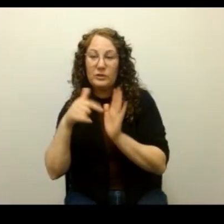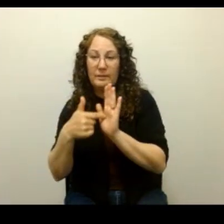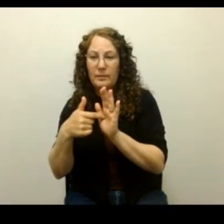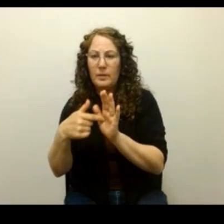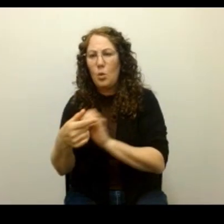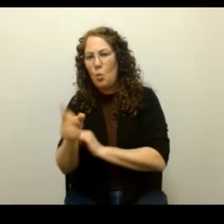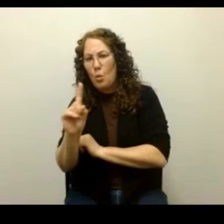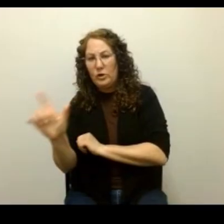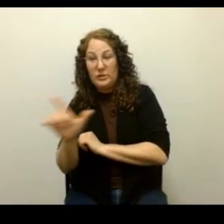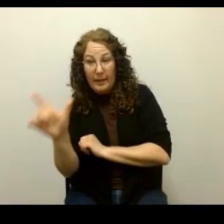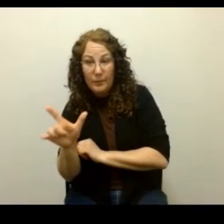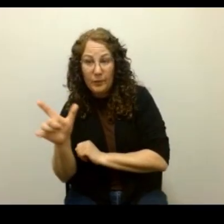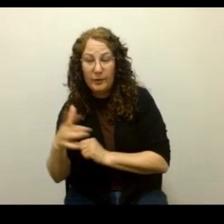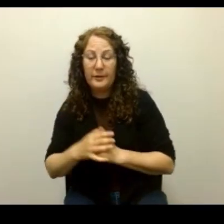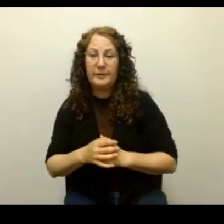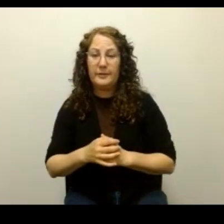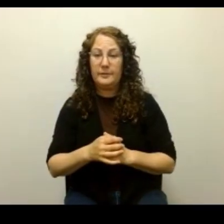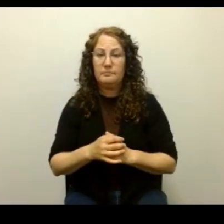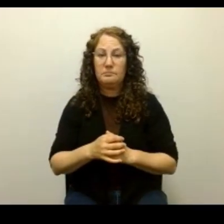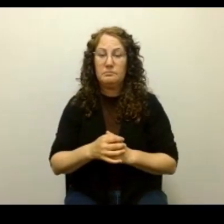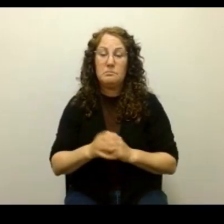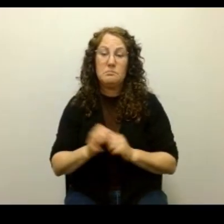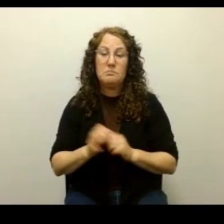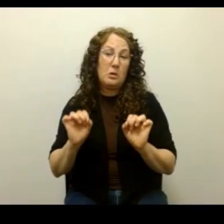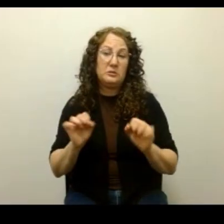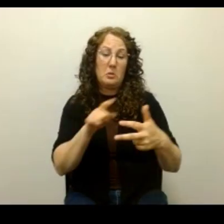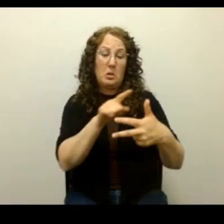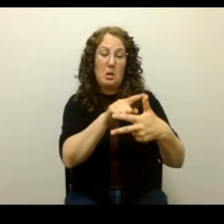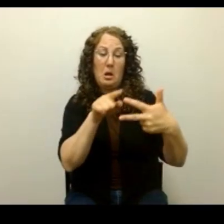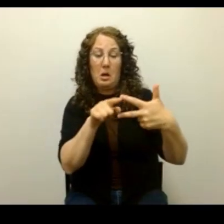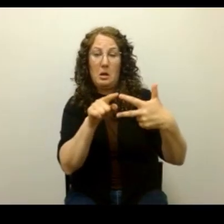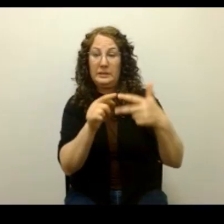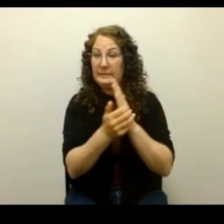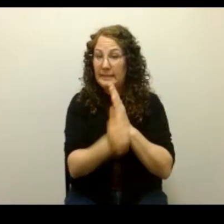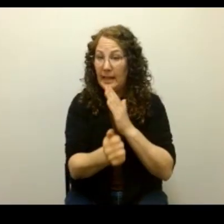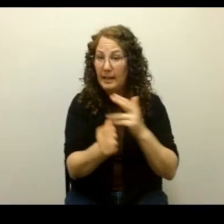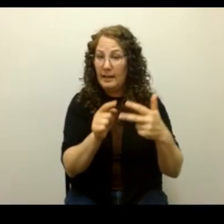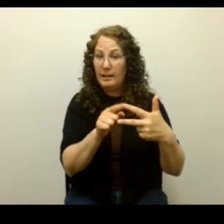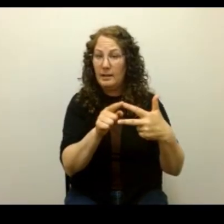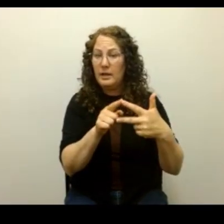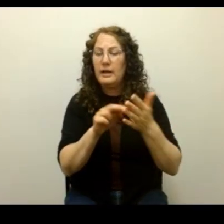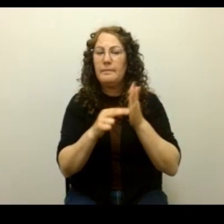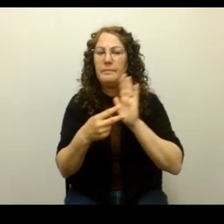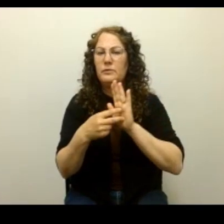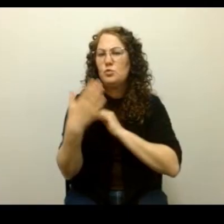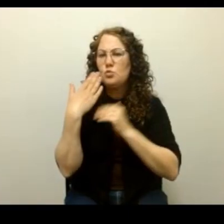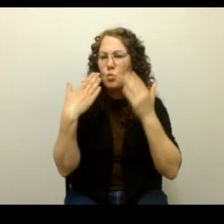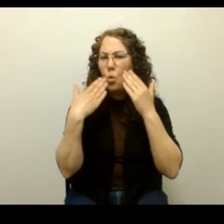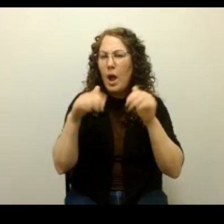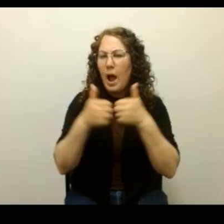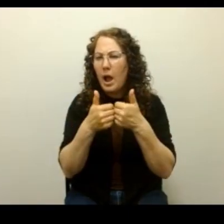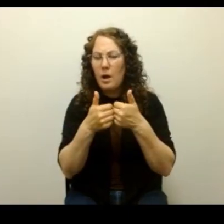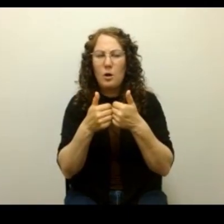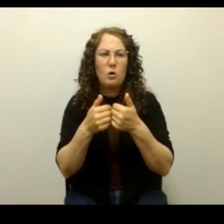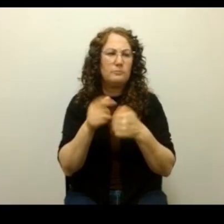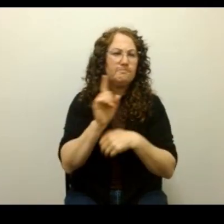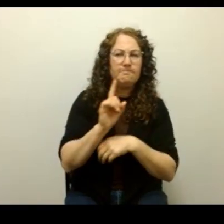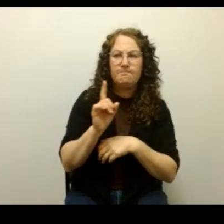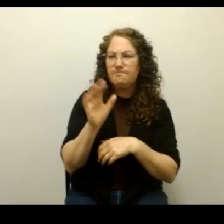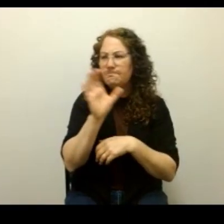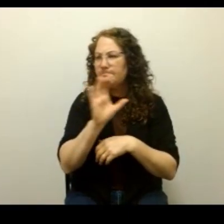of the library. It could be a skill, such as knowing how to navigate the